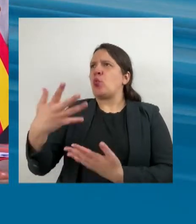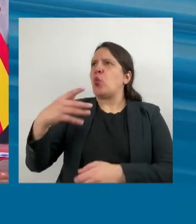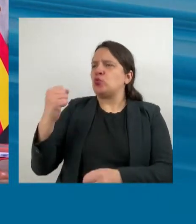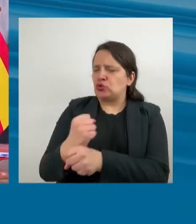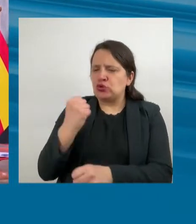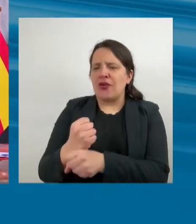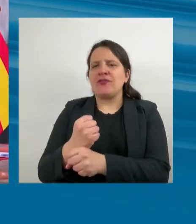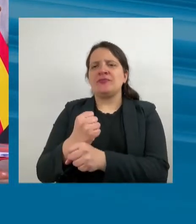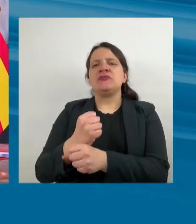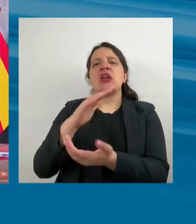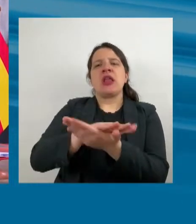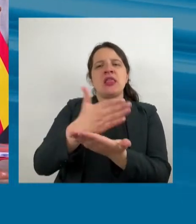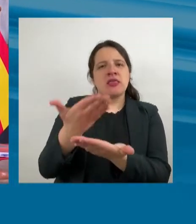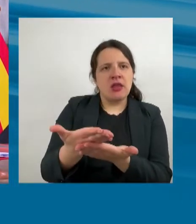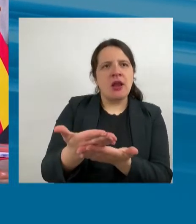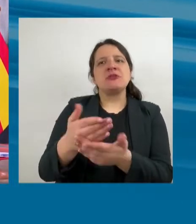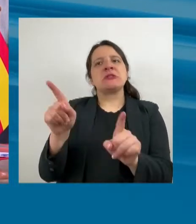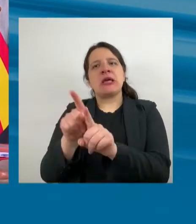as well, for their